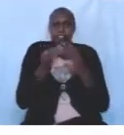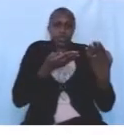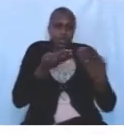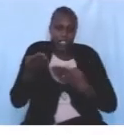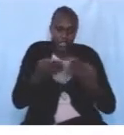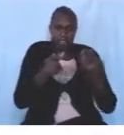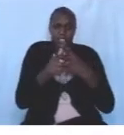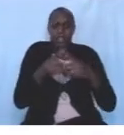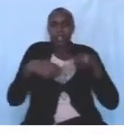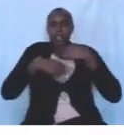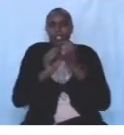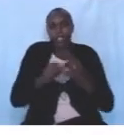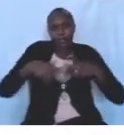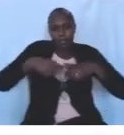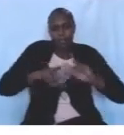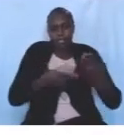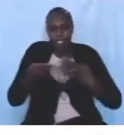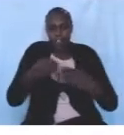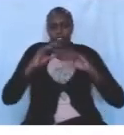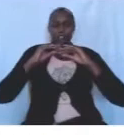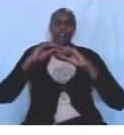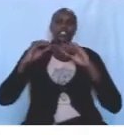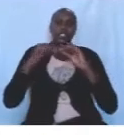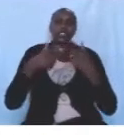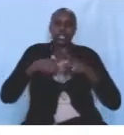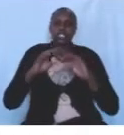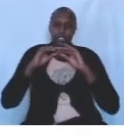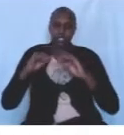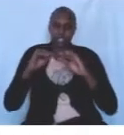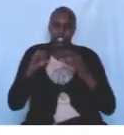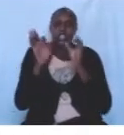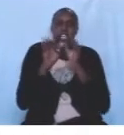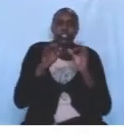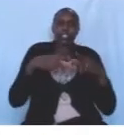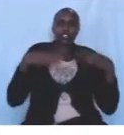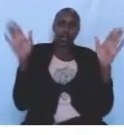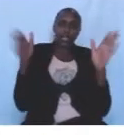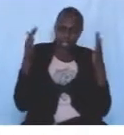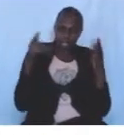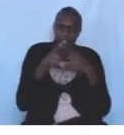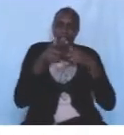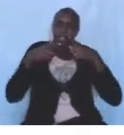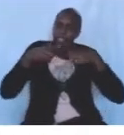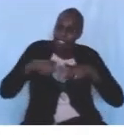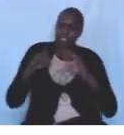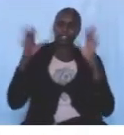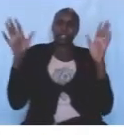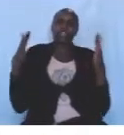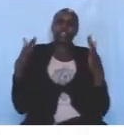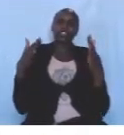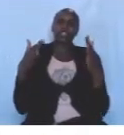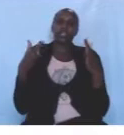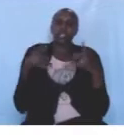service, let him serve. If it is to teach, let him teach. If it is to encourage, let him encourage.